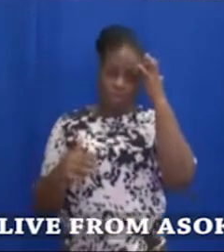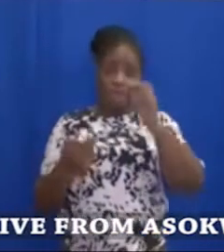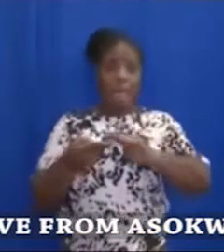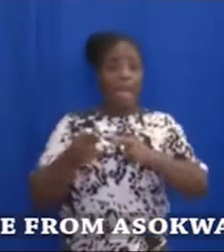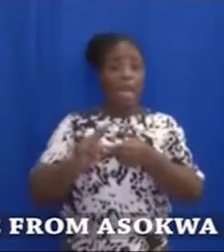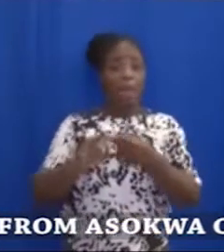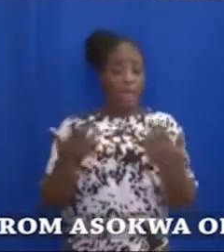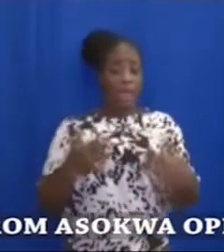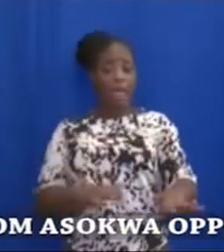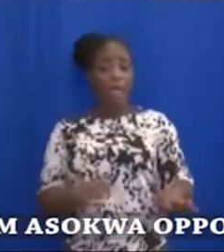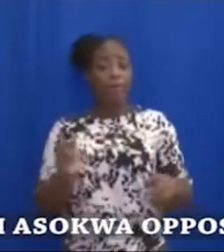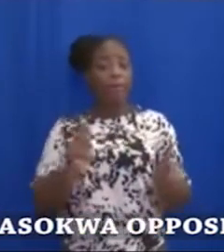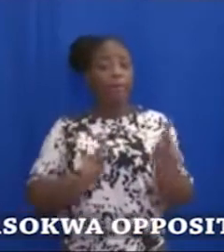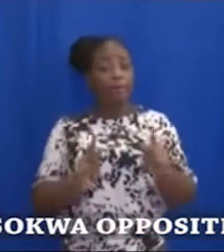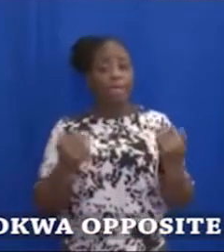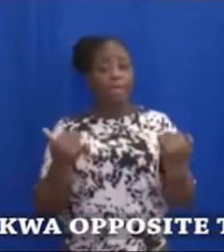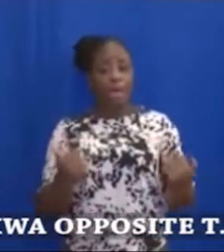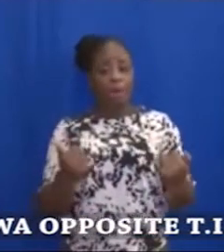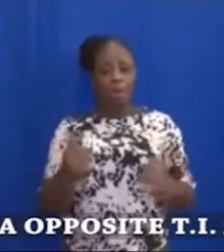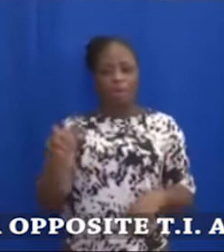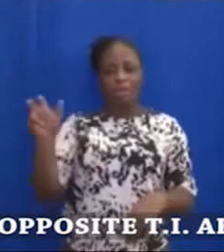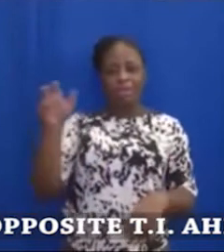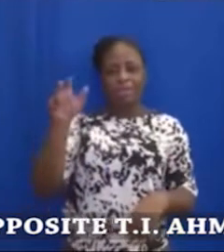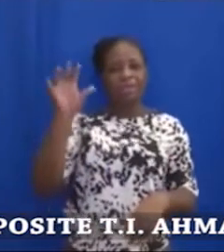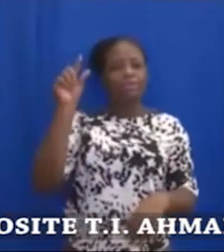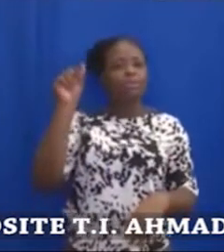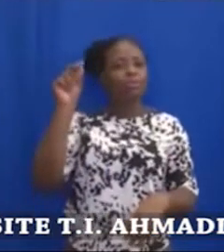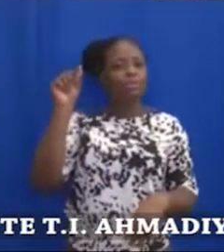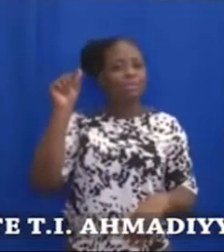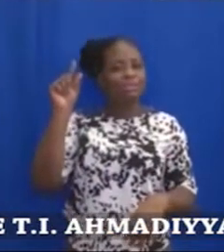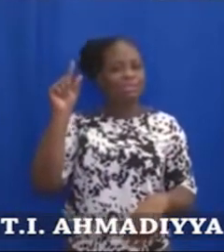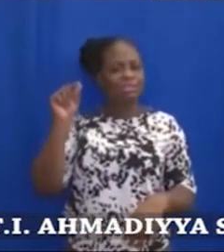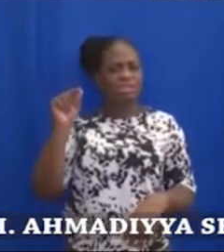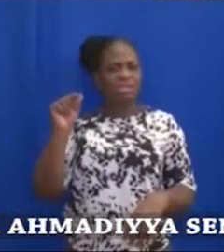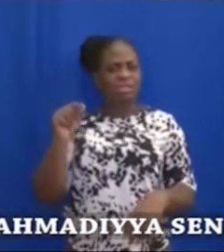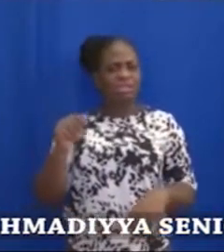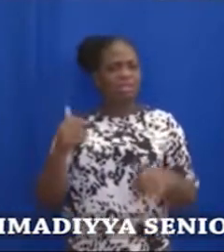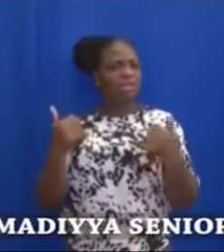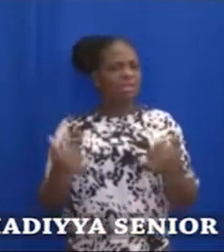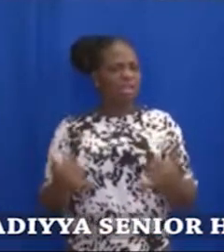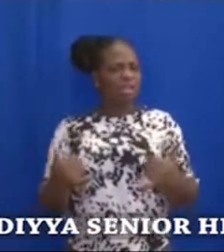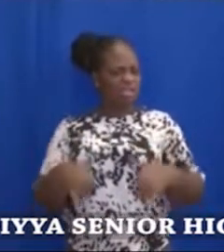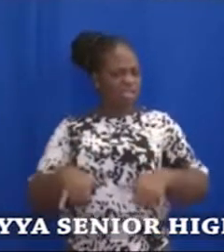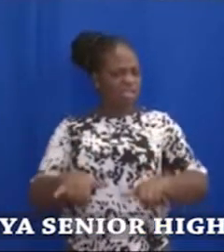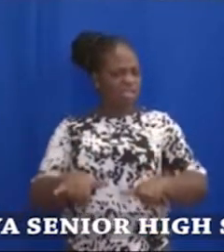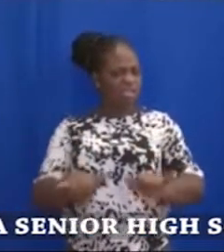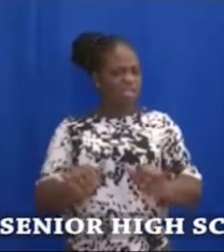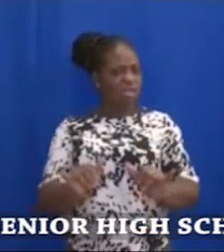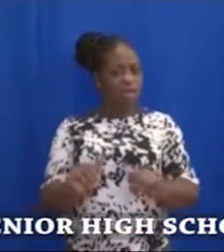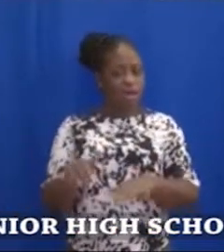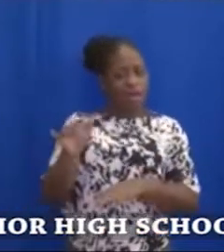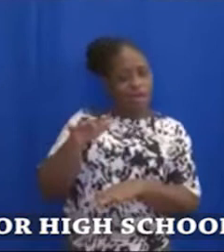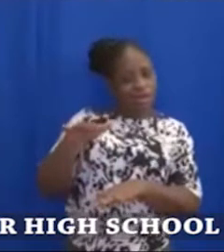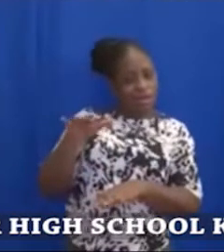deaths now stands at 320, a great majority of them still with